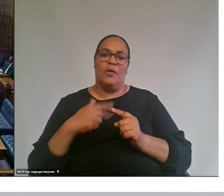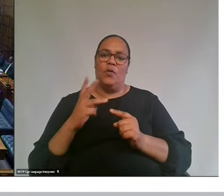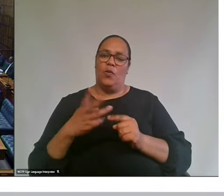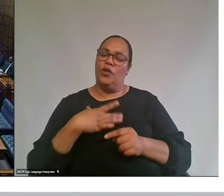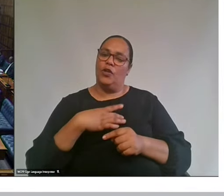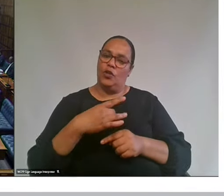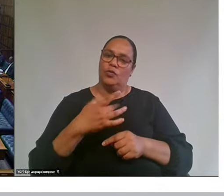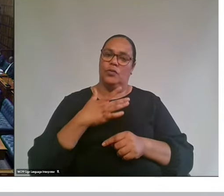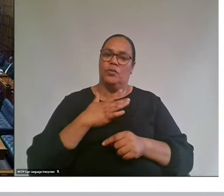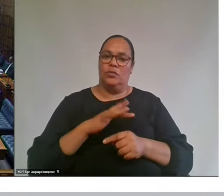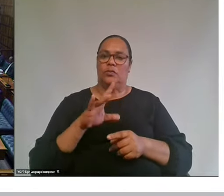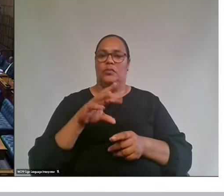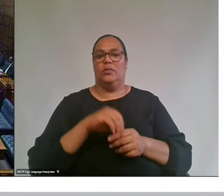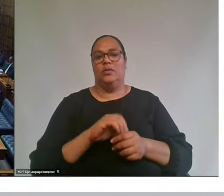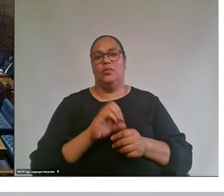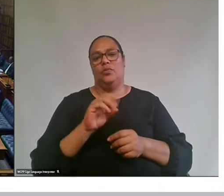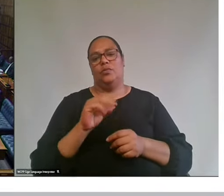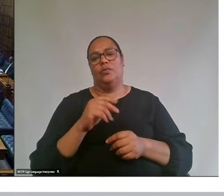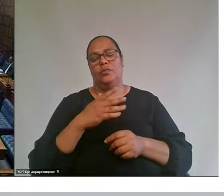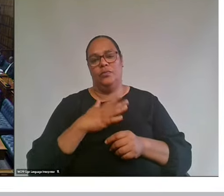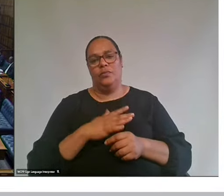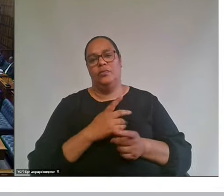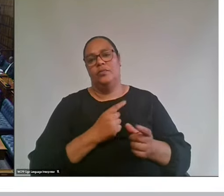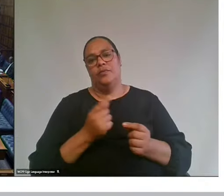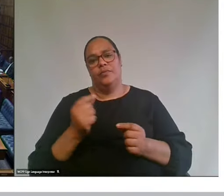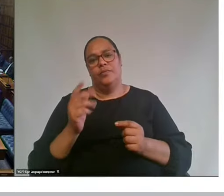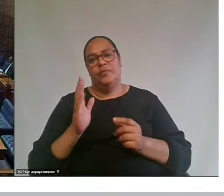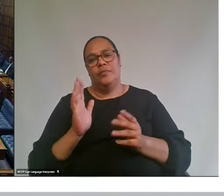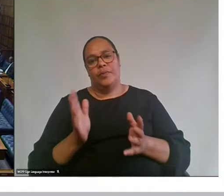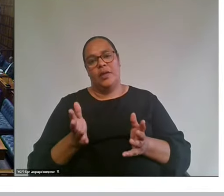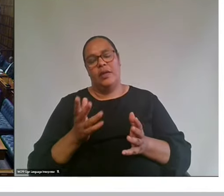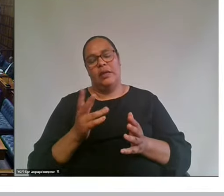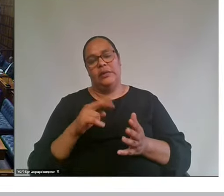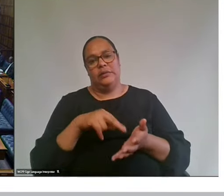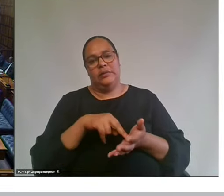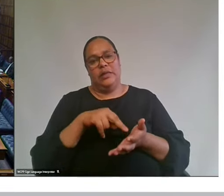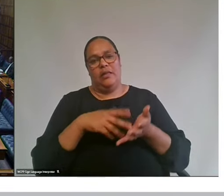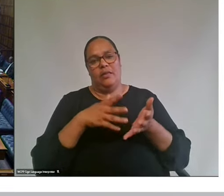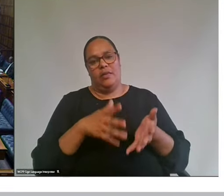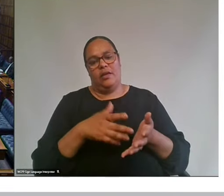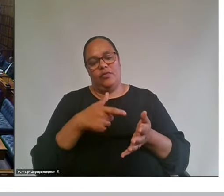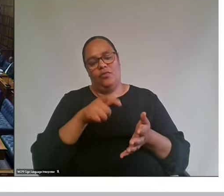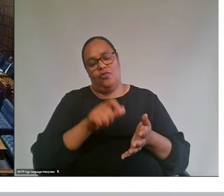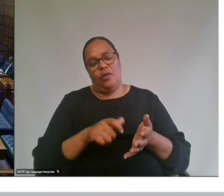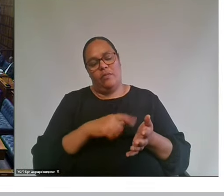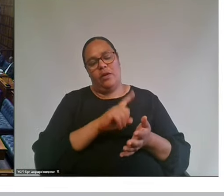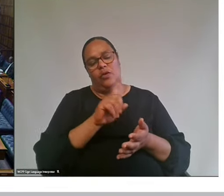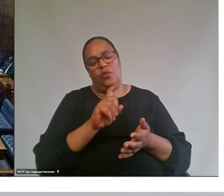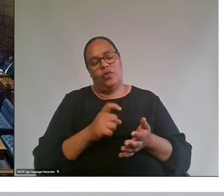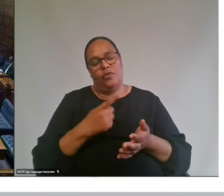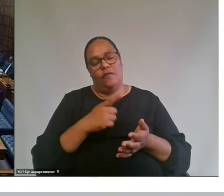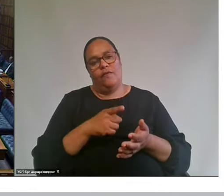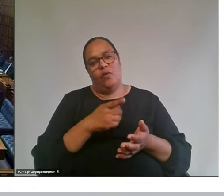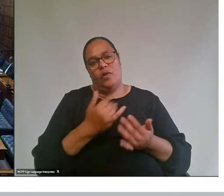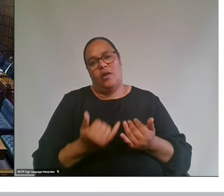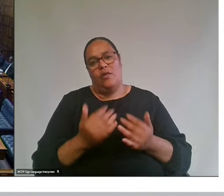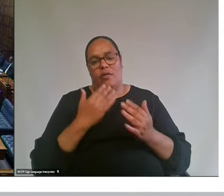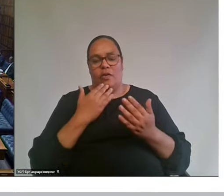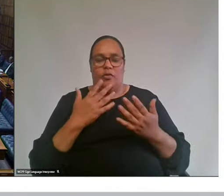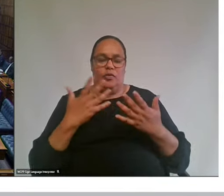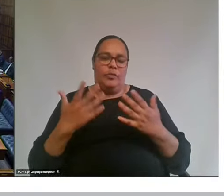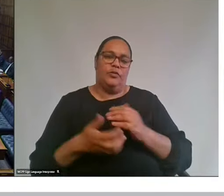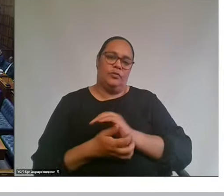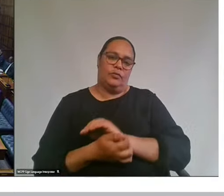interested in that so I would want to just stand there chair on my questions for for for now thank you